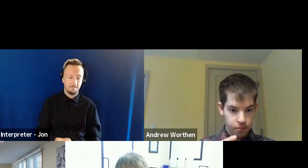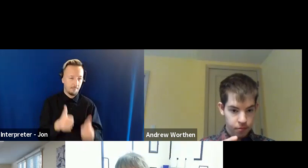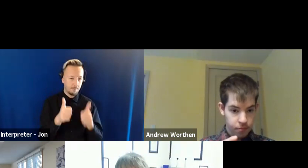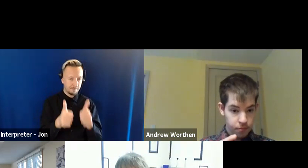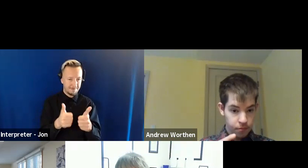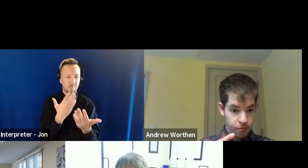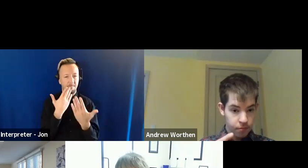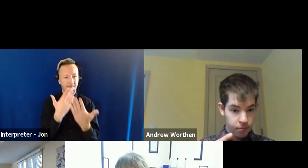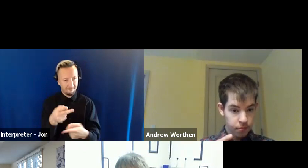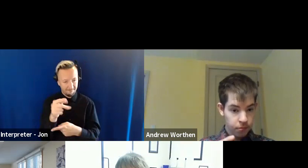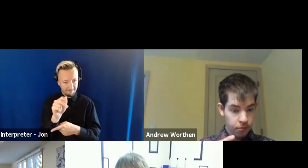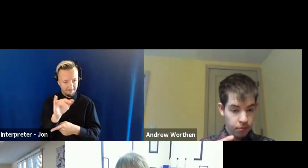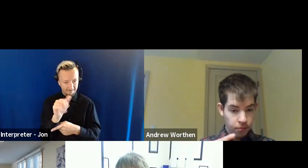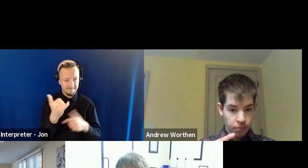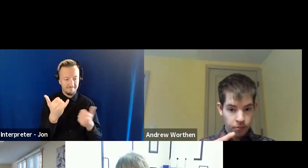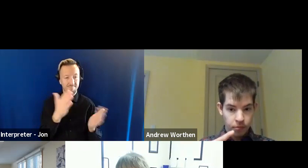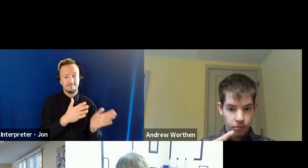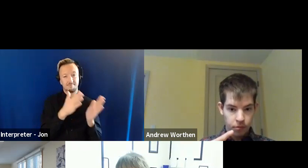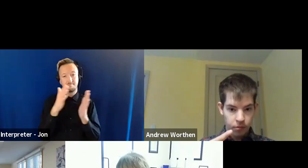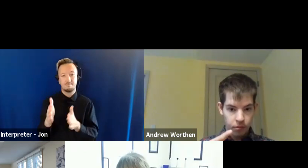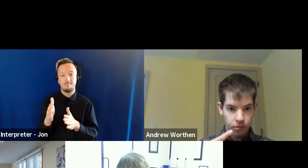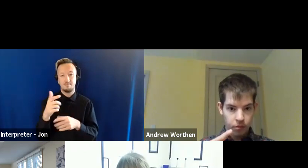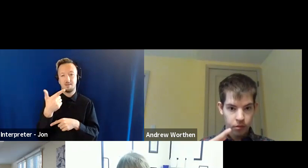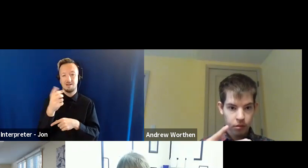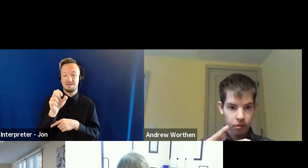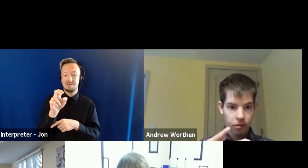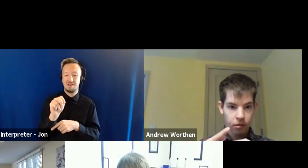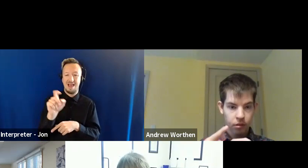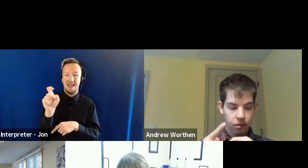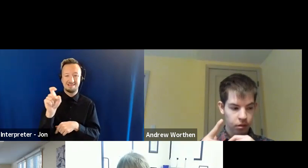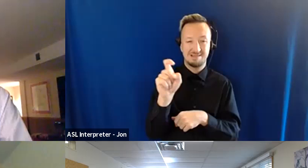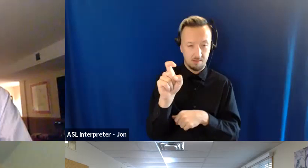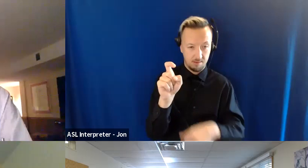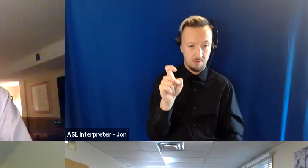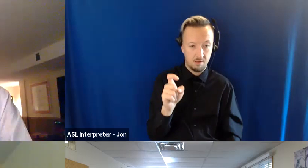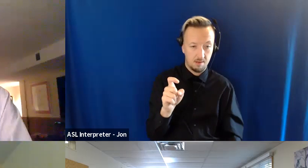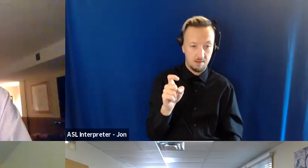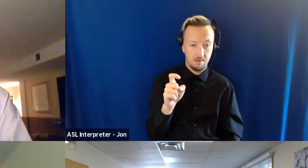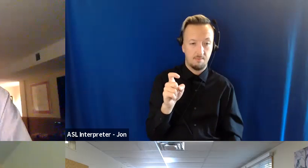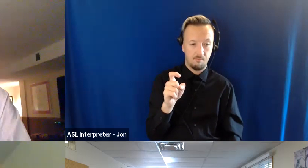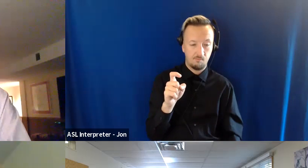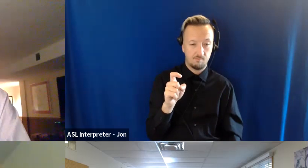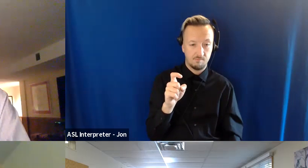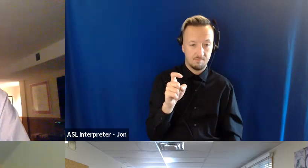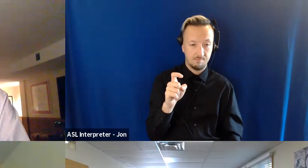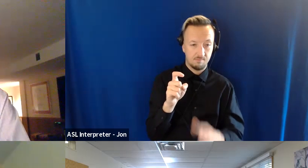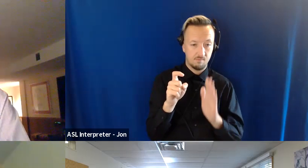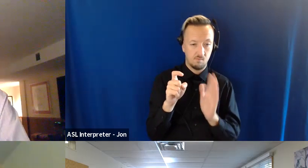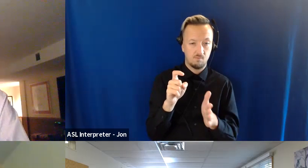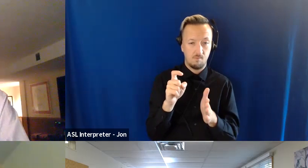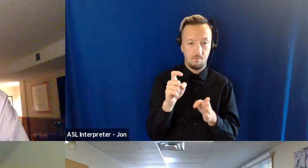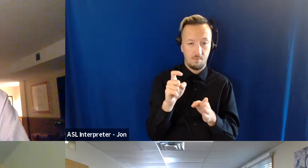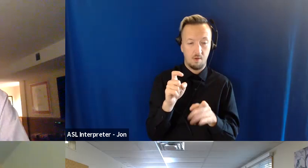Excellent. Thank you, Patricia. We're going to go next to our Generation Xers. And we're going to go